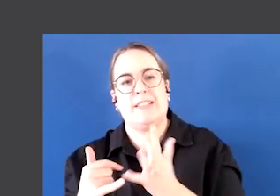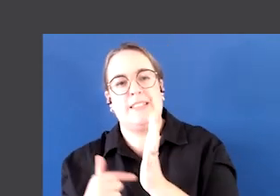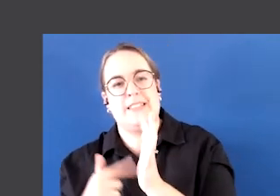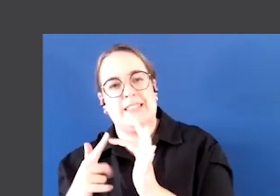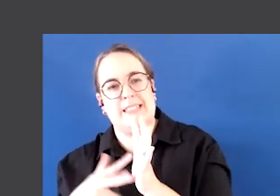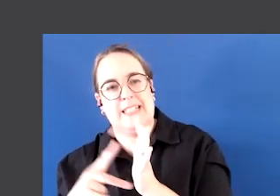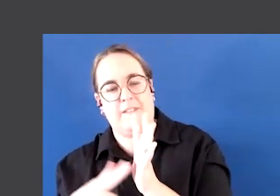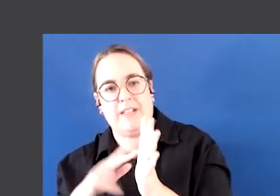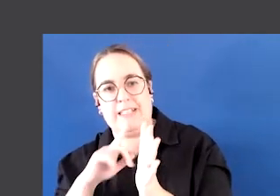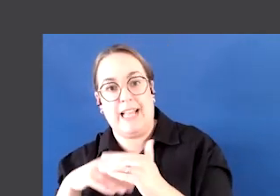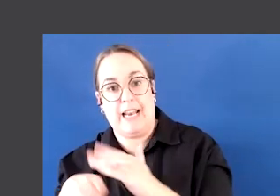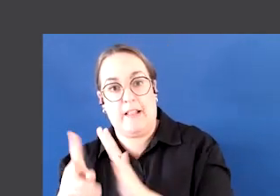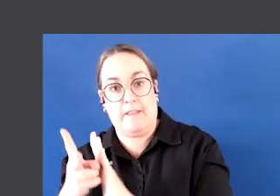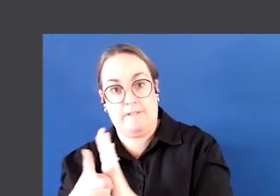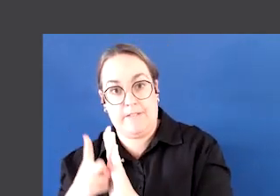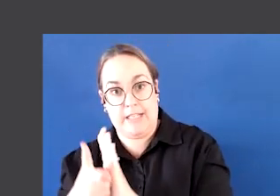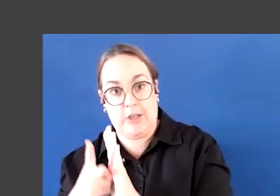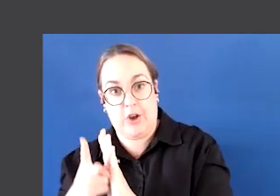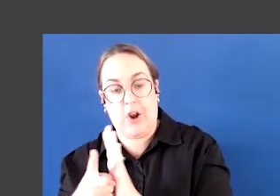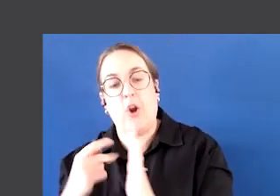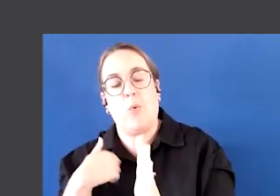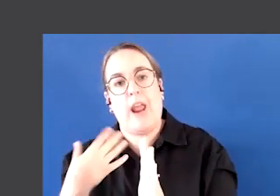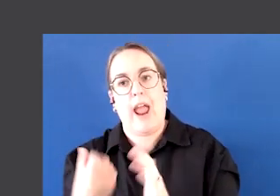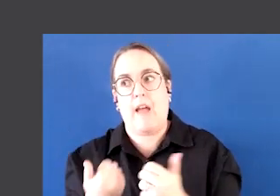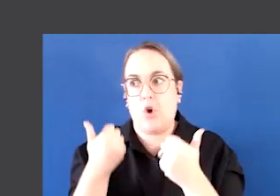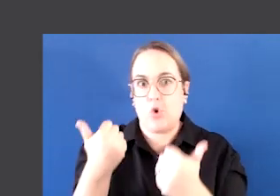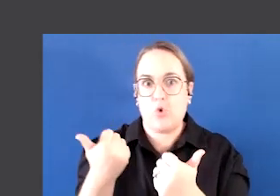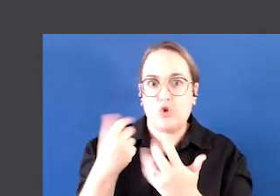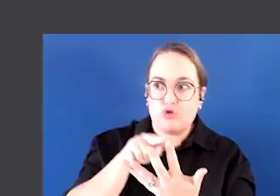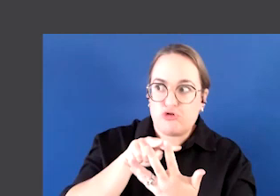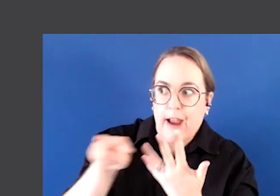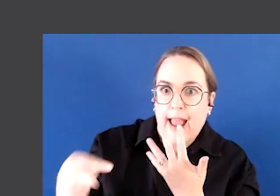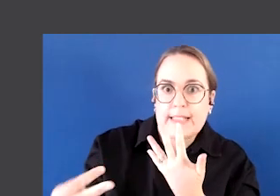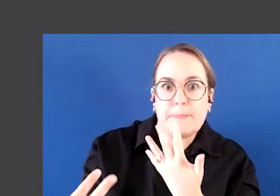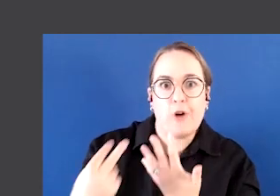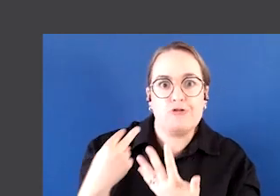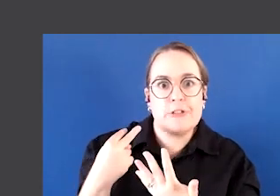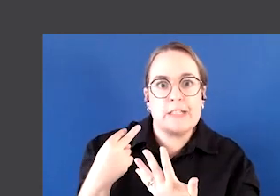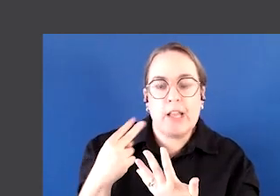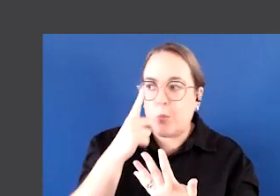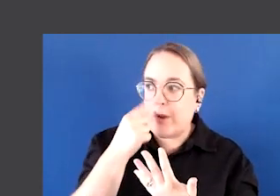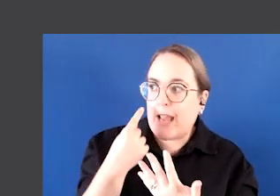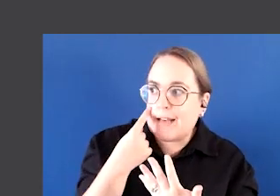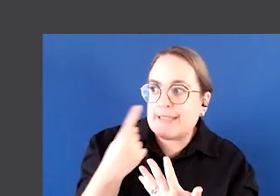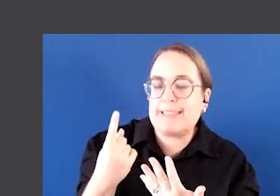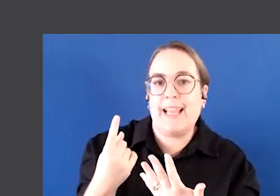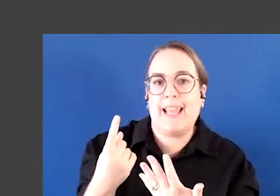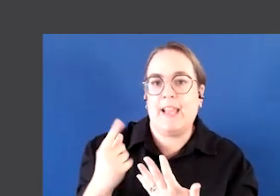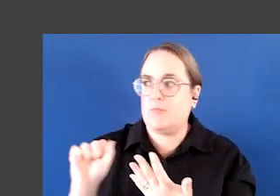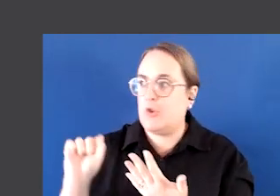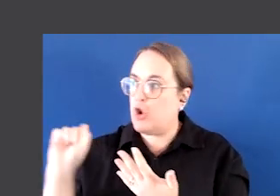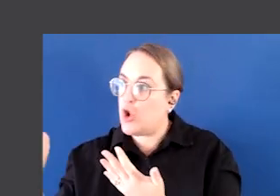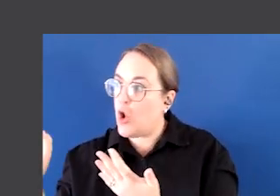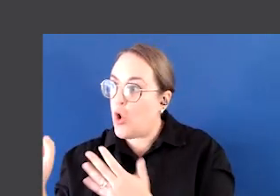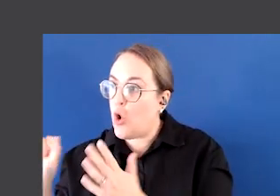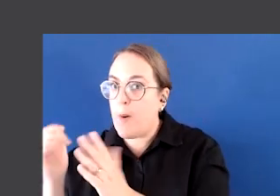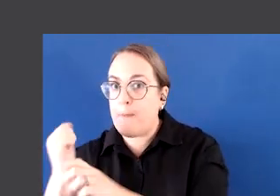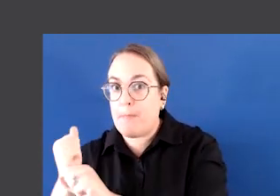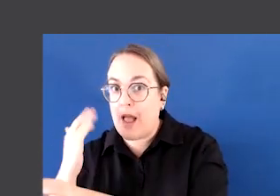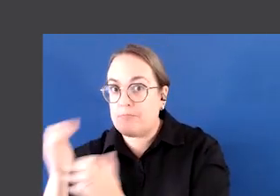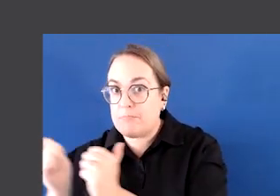touched on it in his video, is the additional transparency that we get from the open book arrangements that those alliance